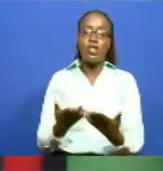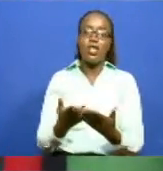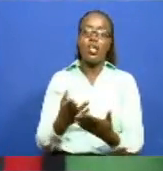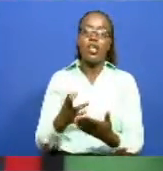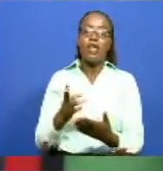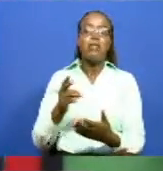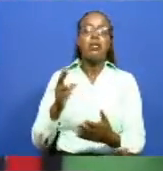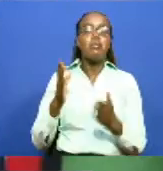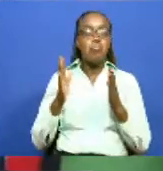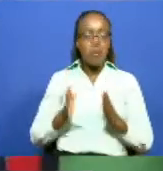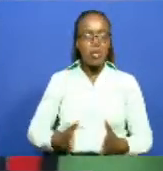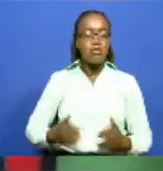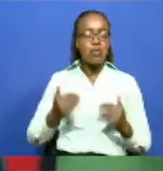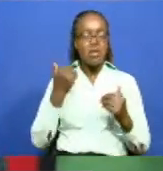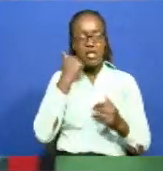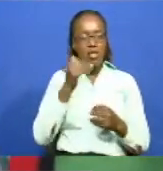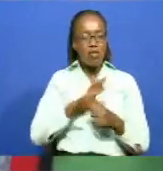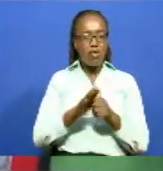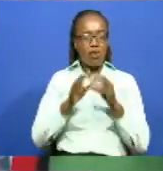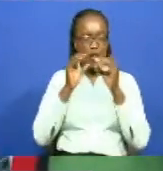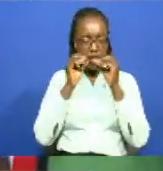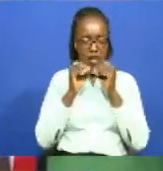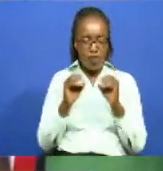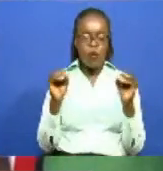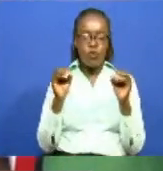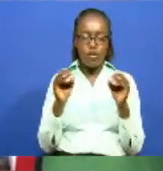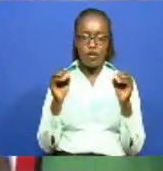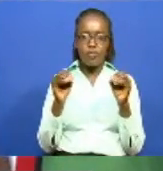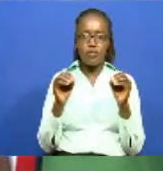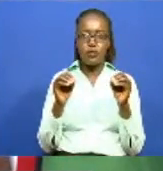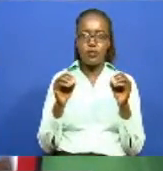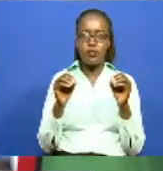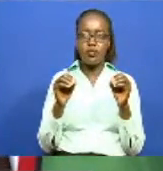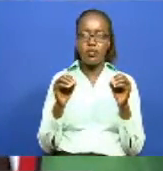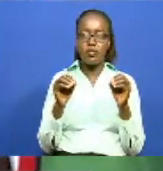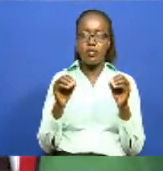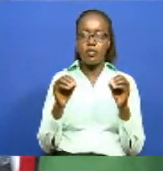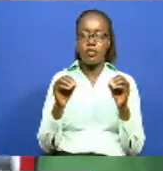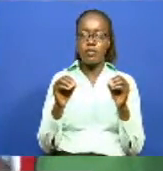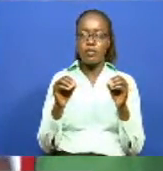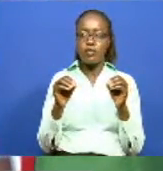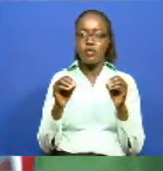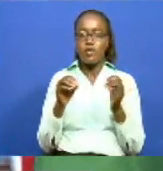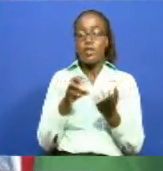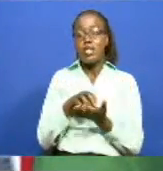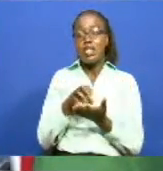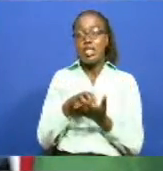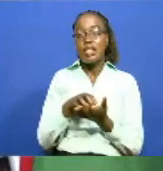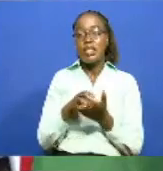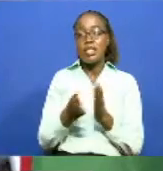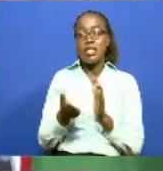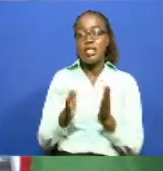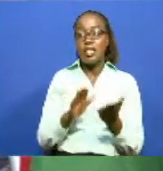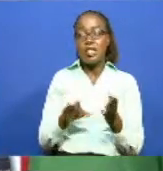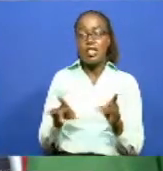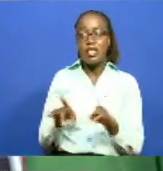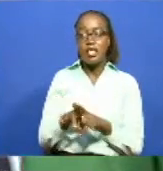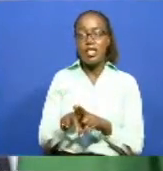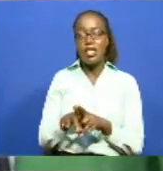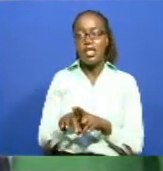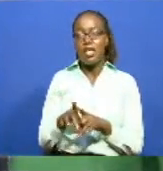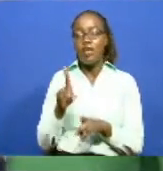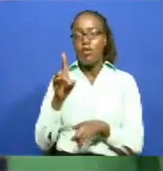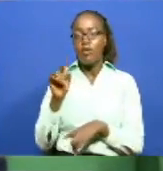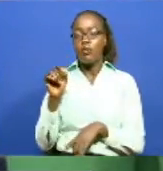COVID-19. We have lower and lower mortalities. Our case fatality rate still stands at about